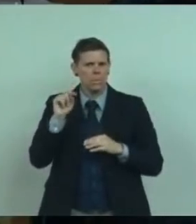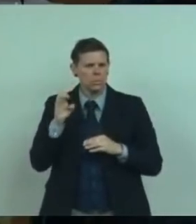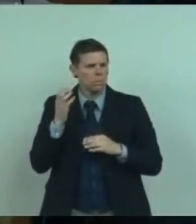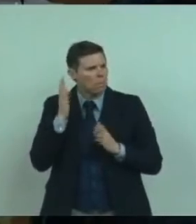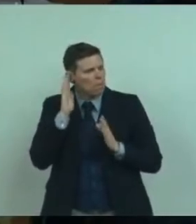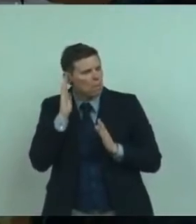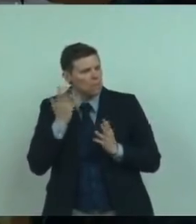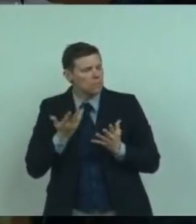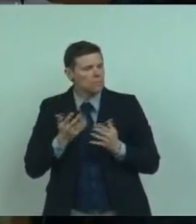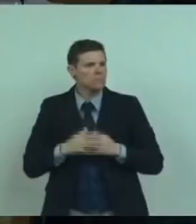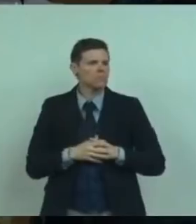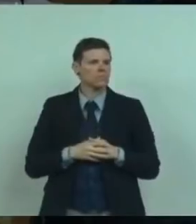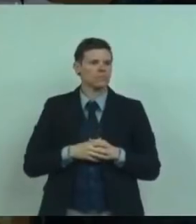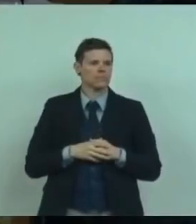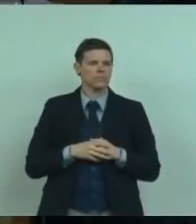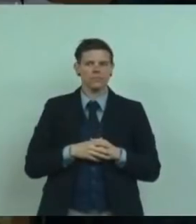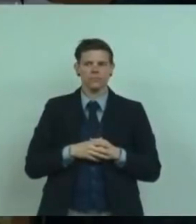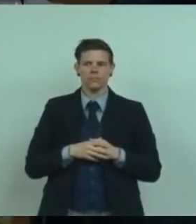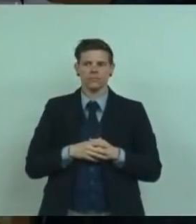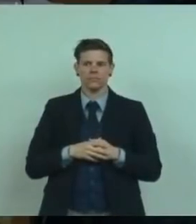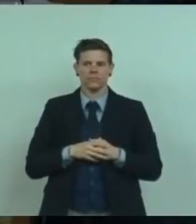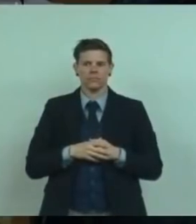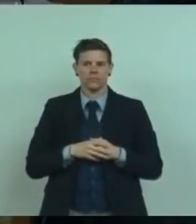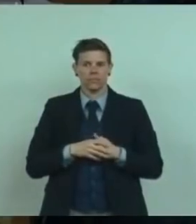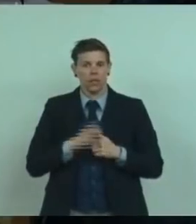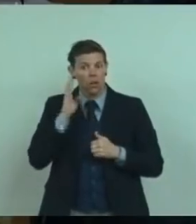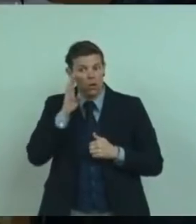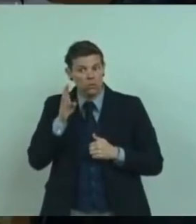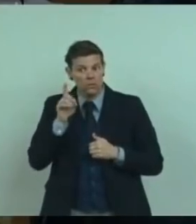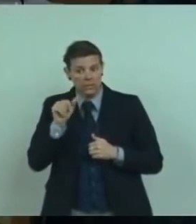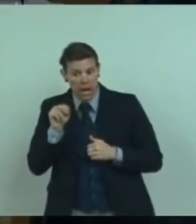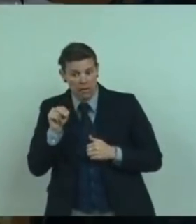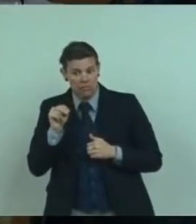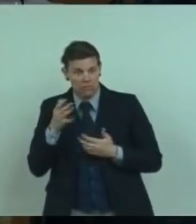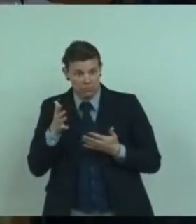Maybe on his end. Dan, have you asked your question?